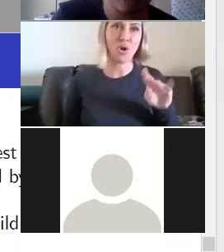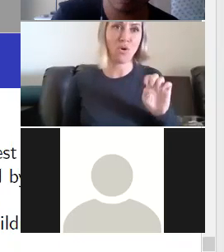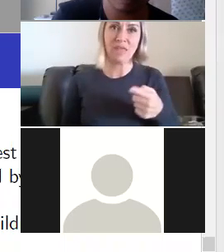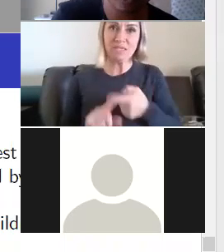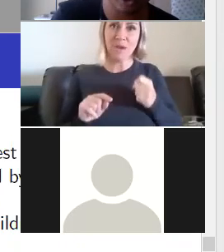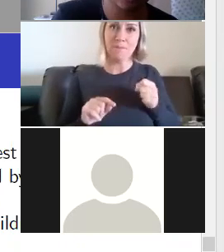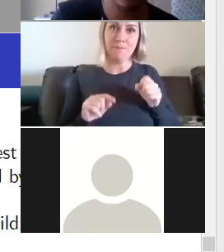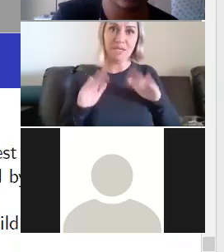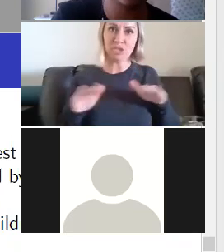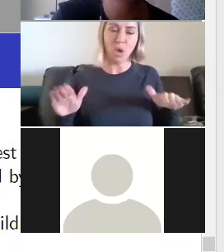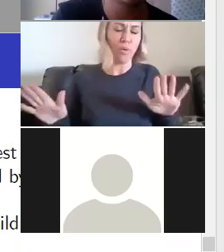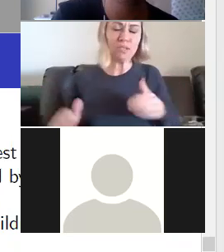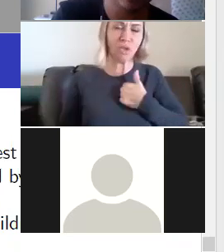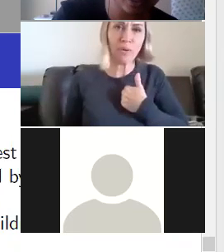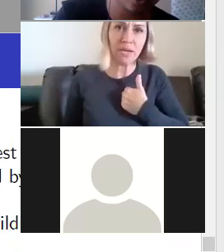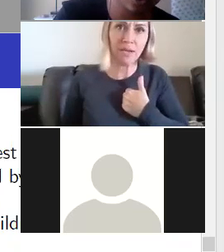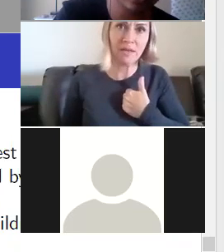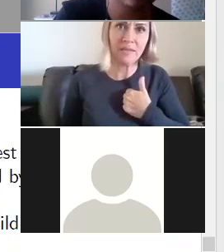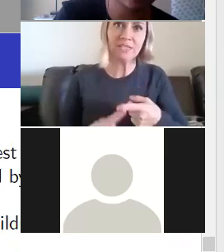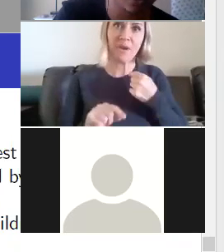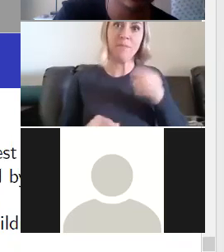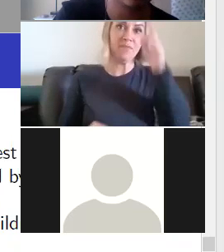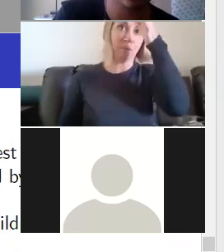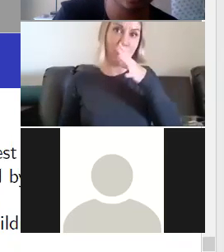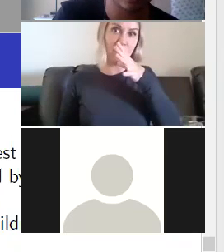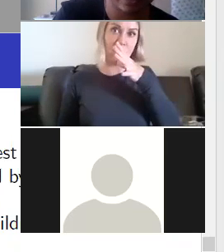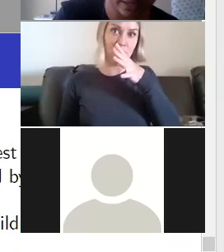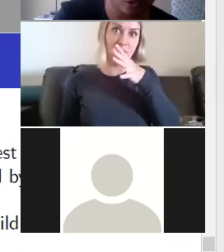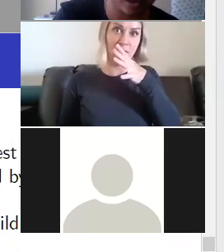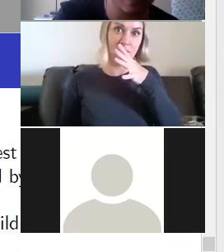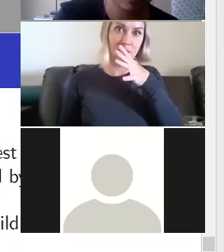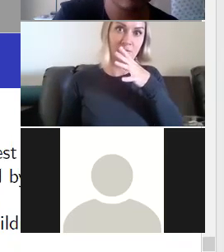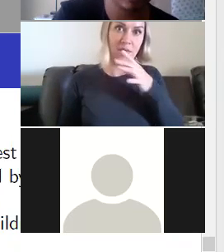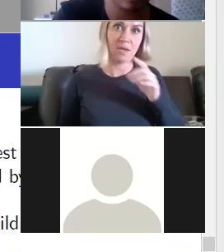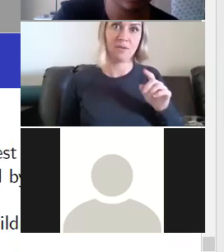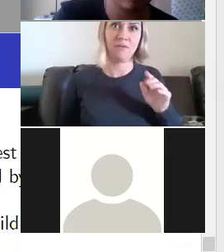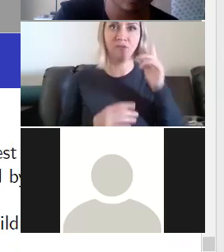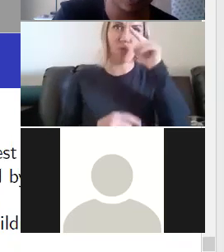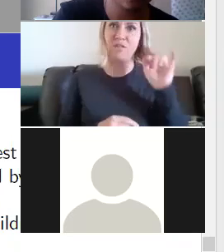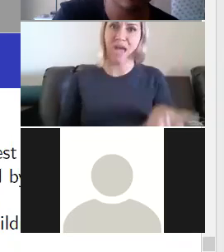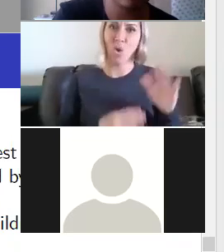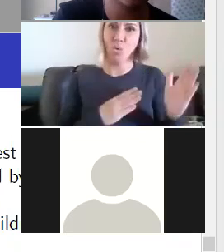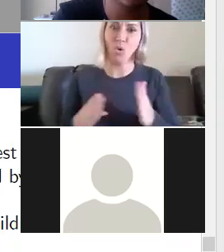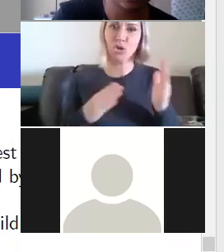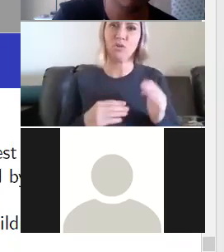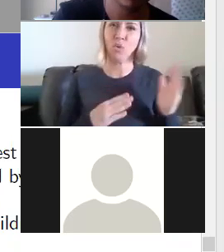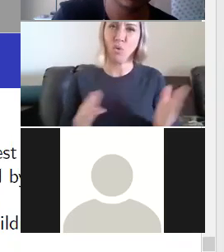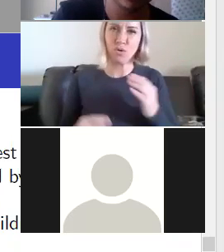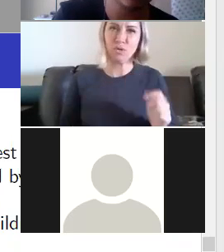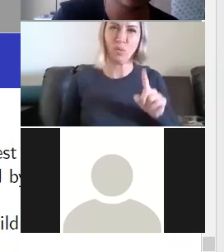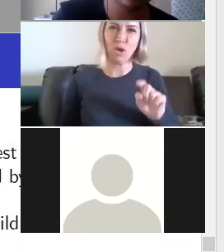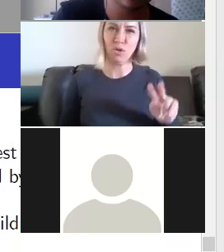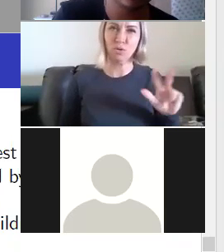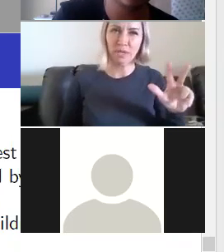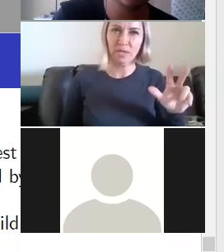child, that goes from the parent node that was 1 or 2 and that order, where the order was 1, 2, 4, and 3.